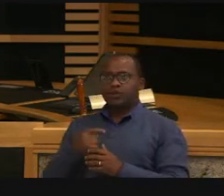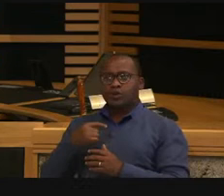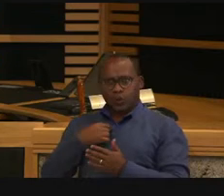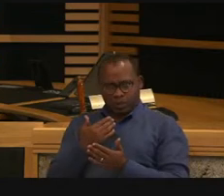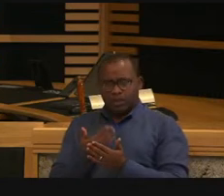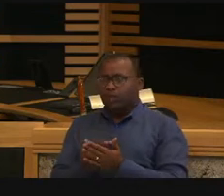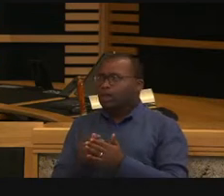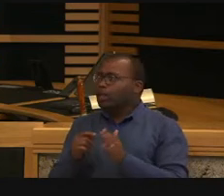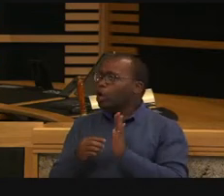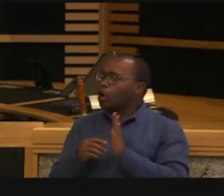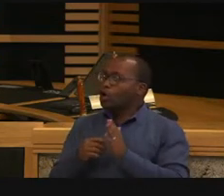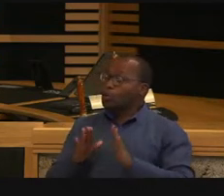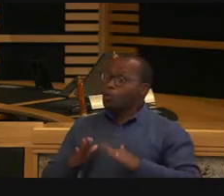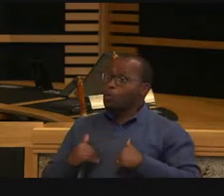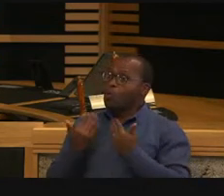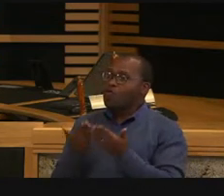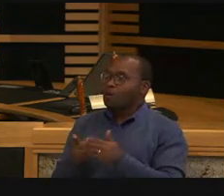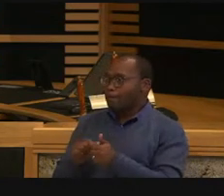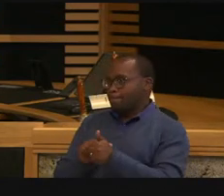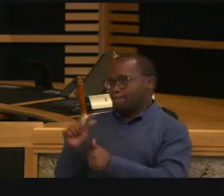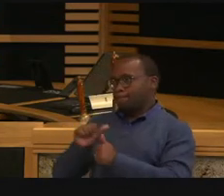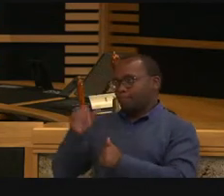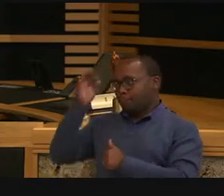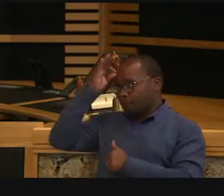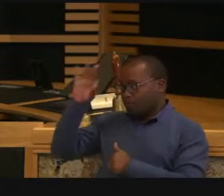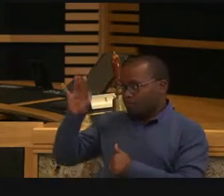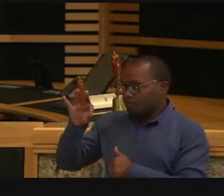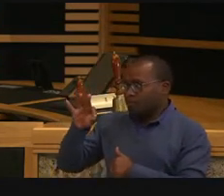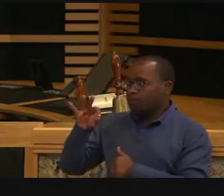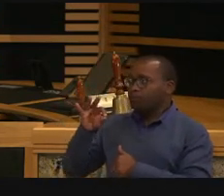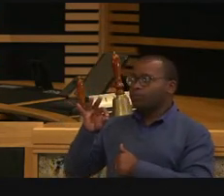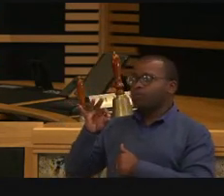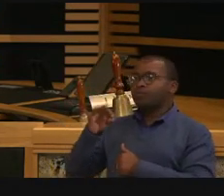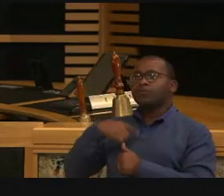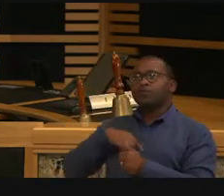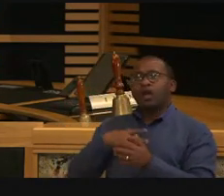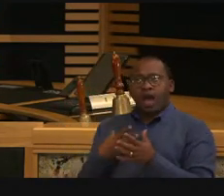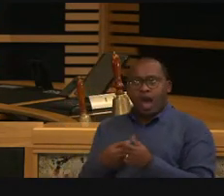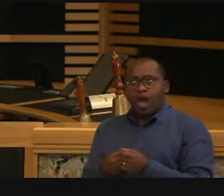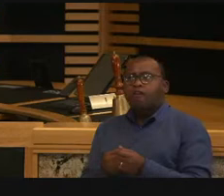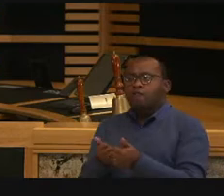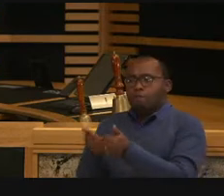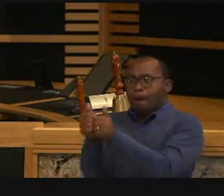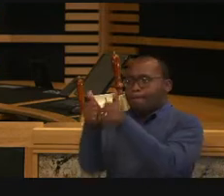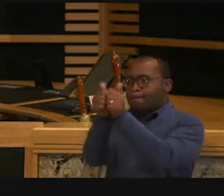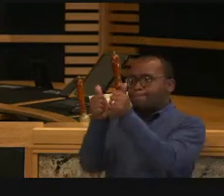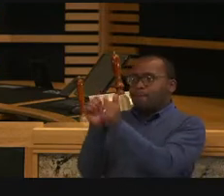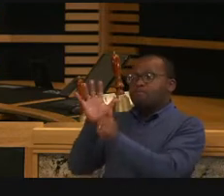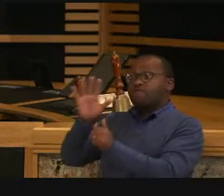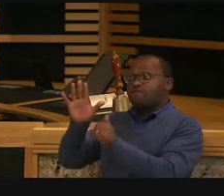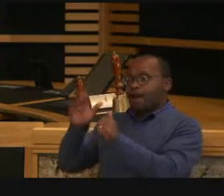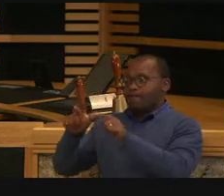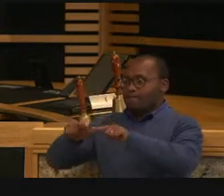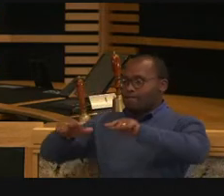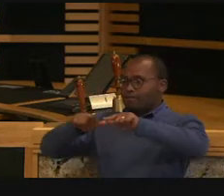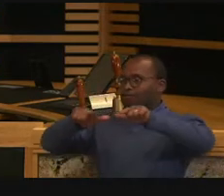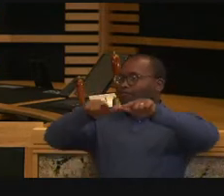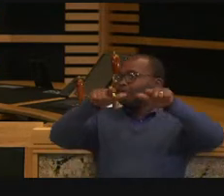stewards. They work in close partnership with the private industry to grow their economies out